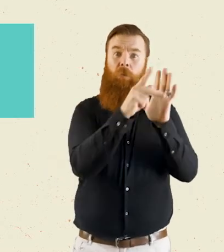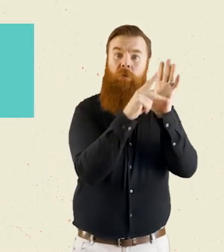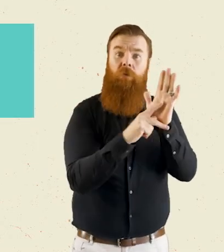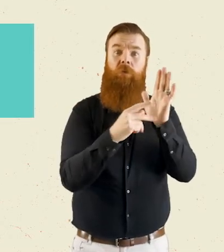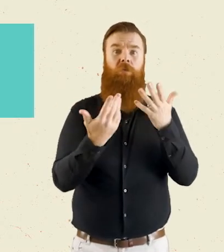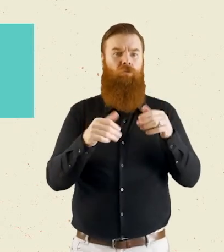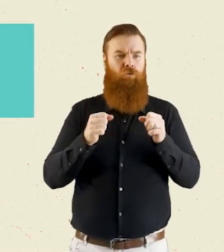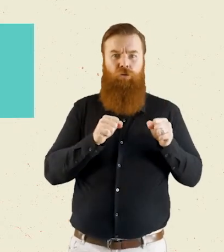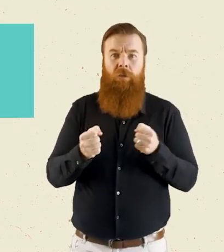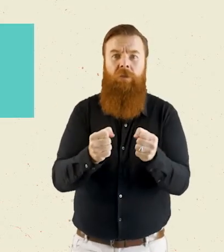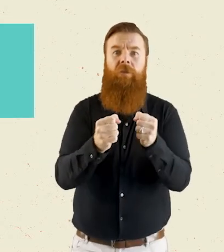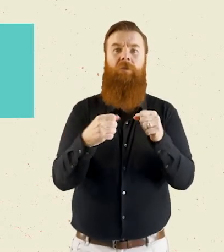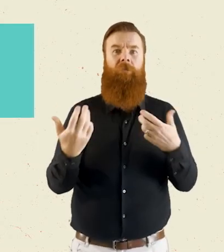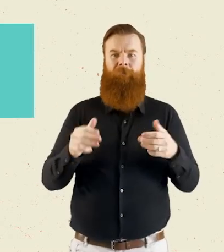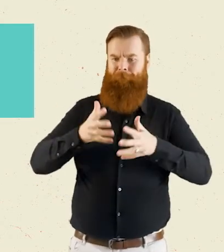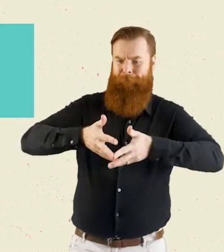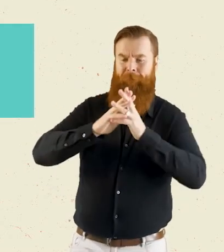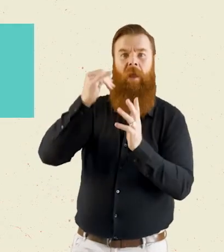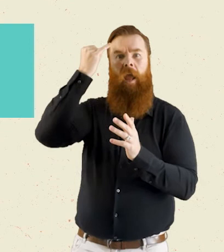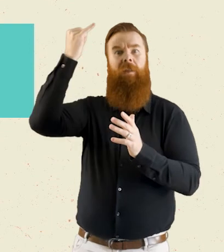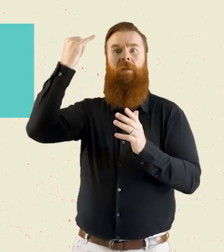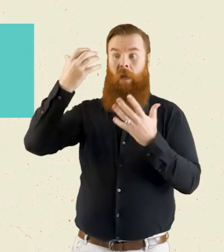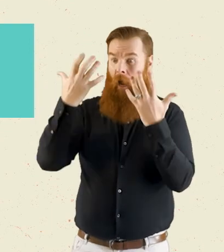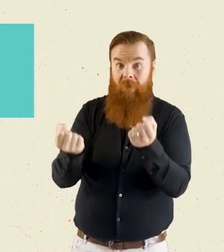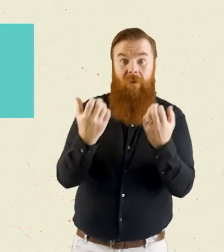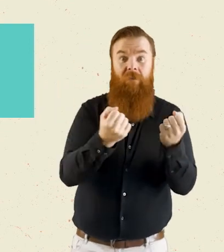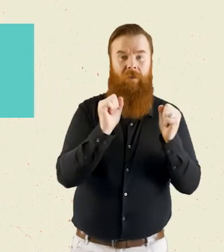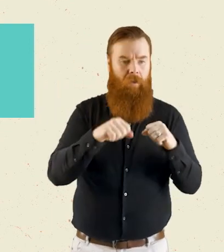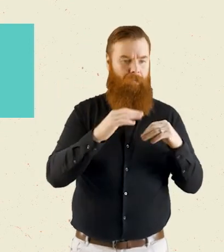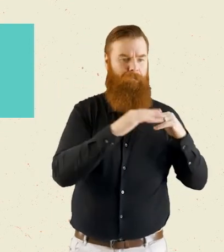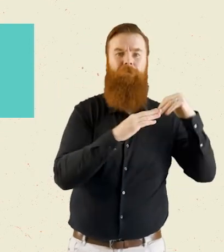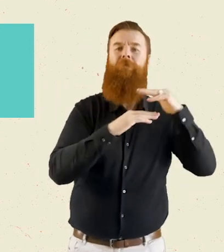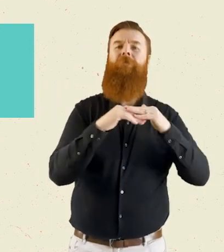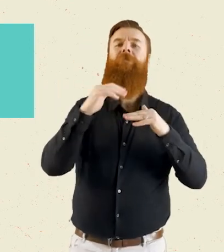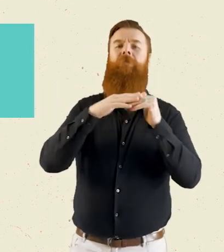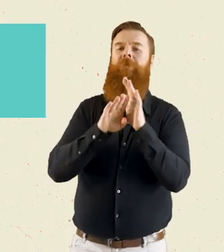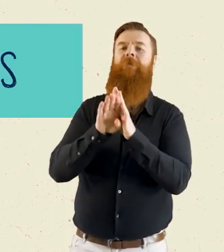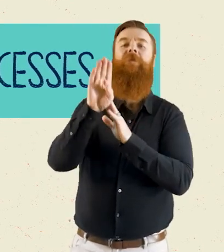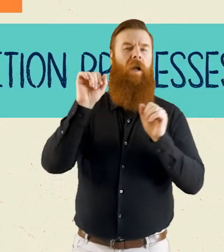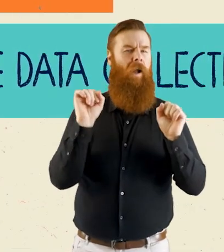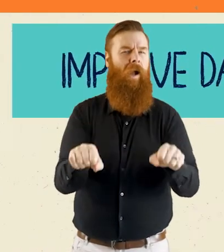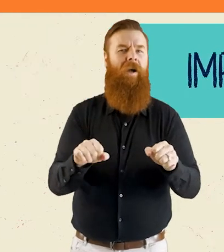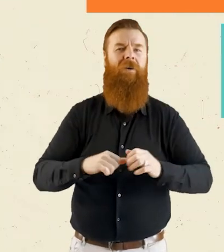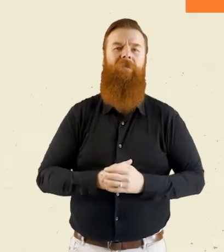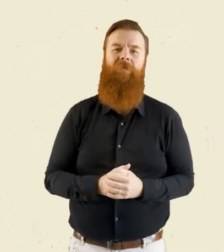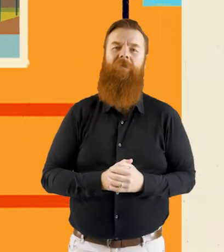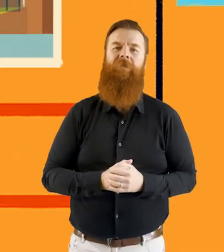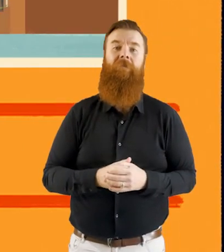framework. Identify what policies, strategies, or initiatives are already in place and can be built upon.